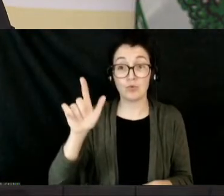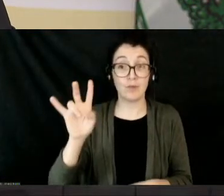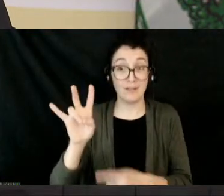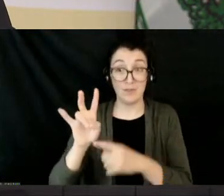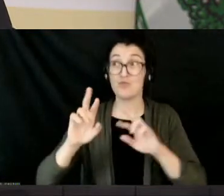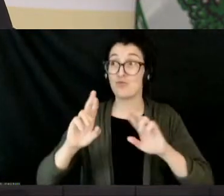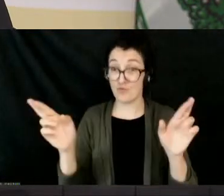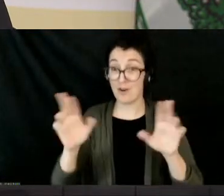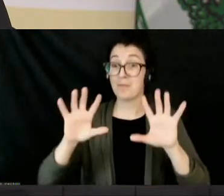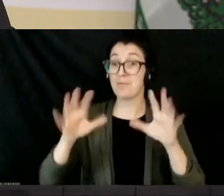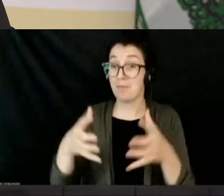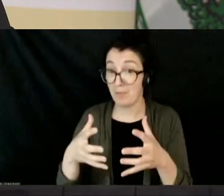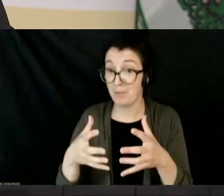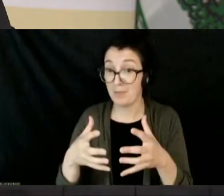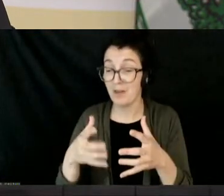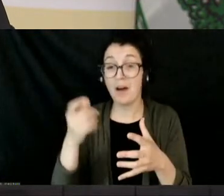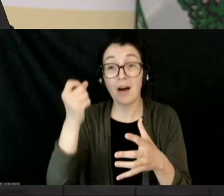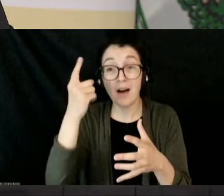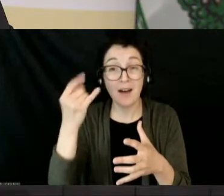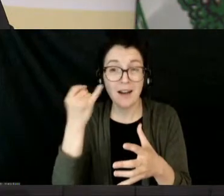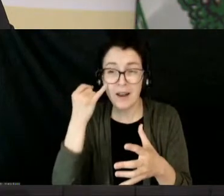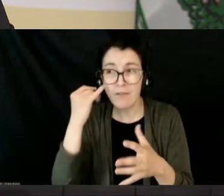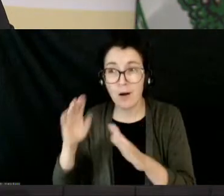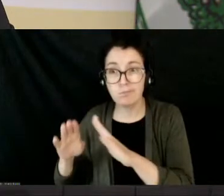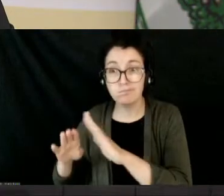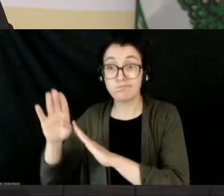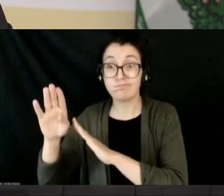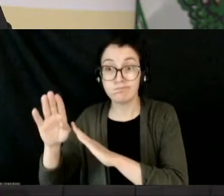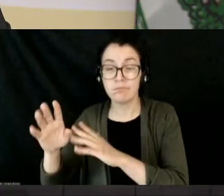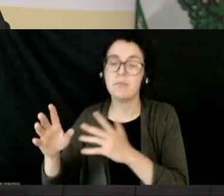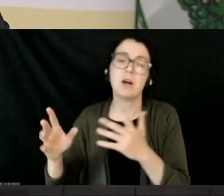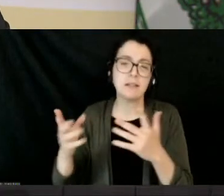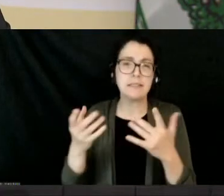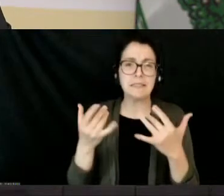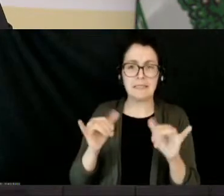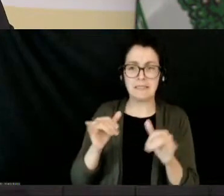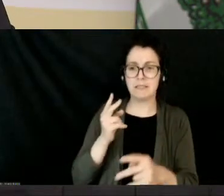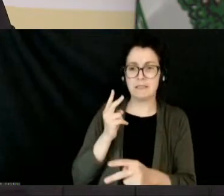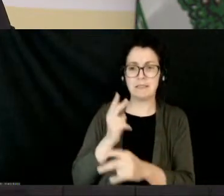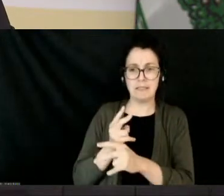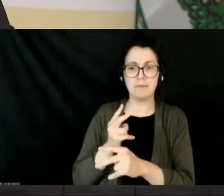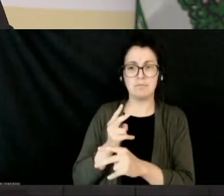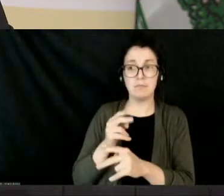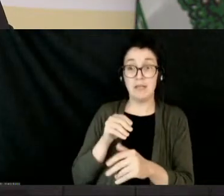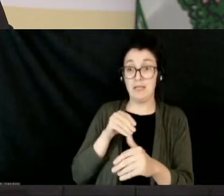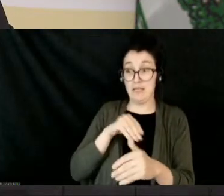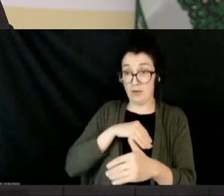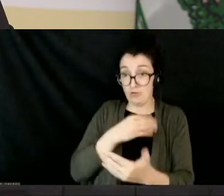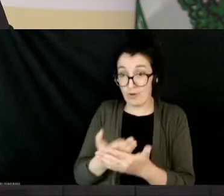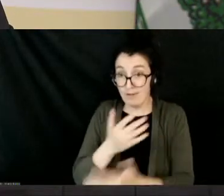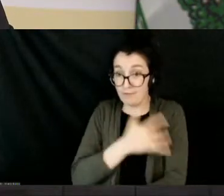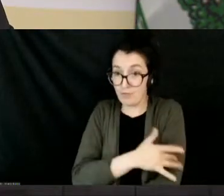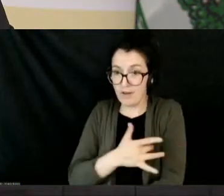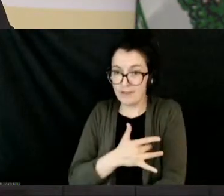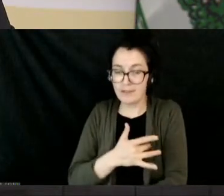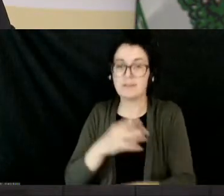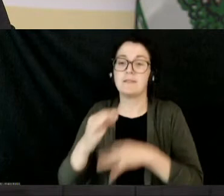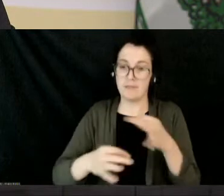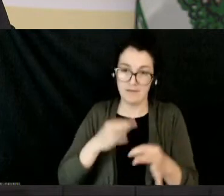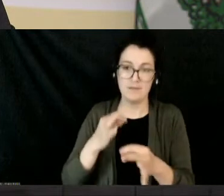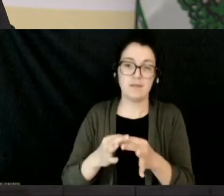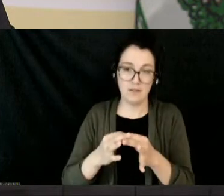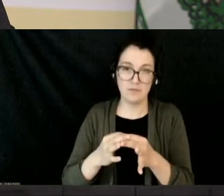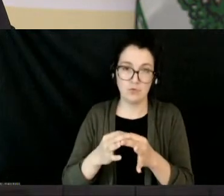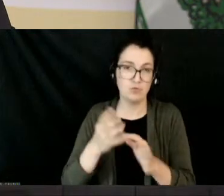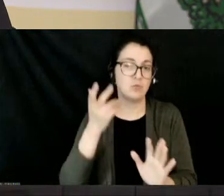still maintain that rapid testing at our points of entry as an added level of security for us. And we feel that just gives us the ability to say